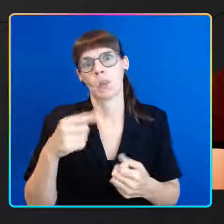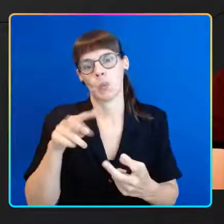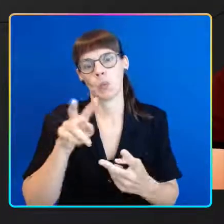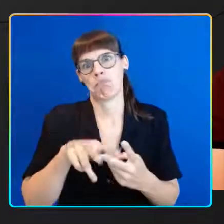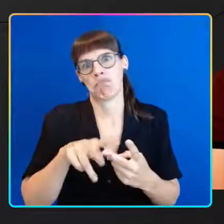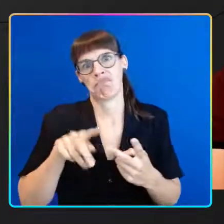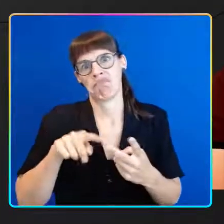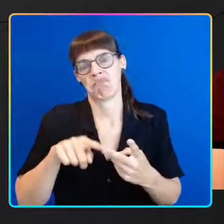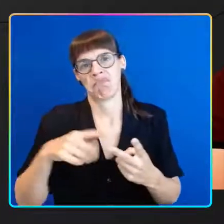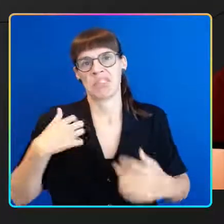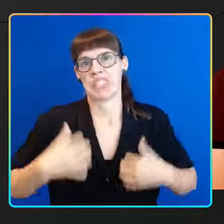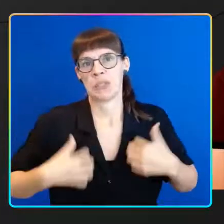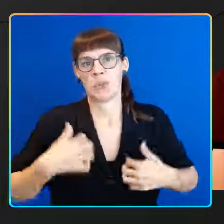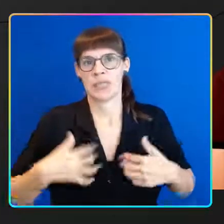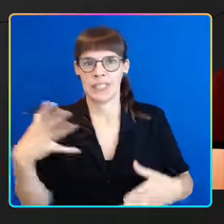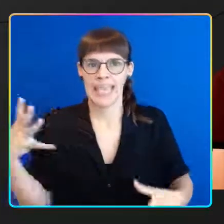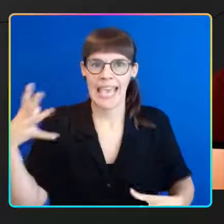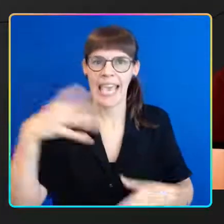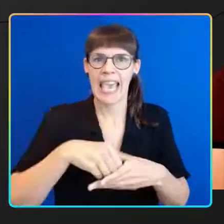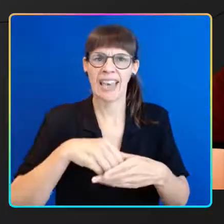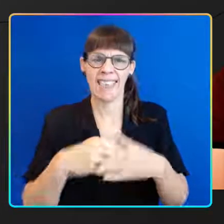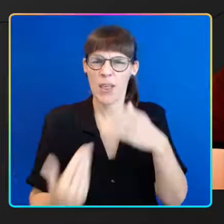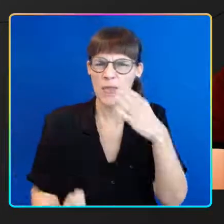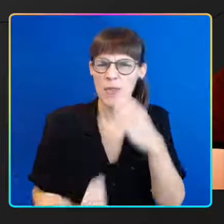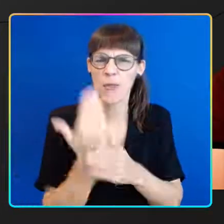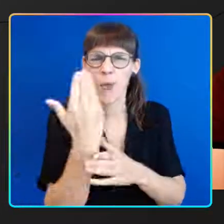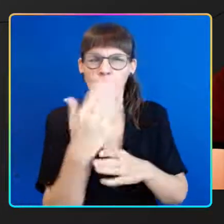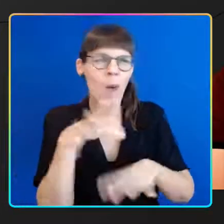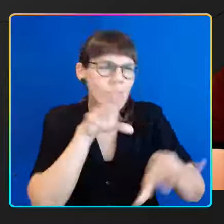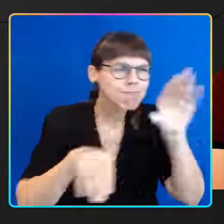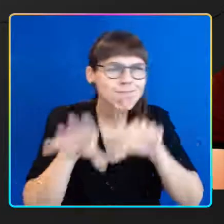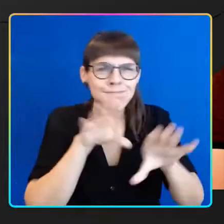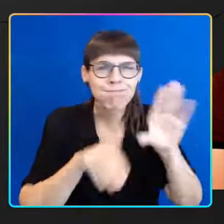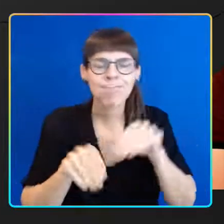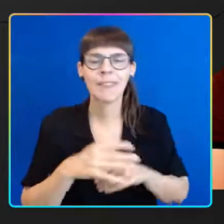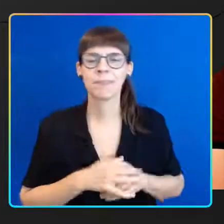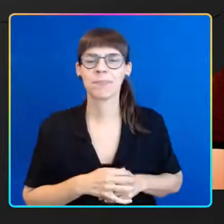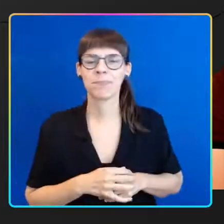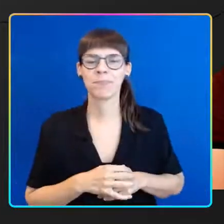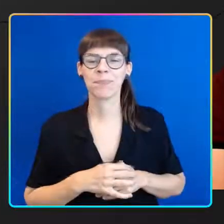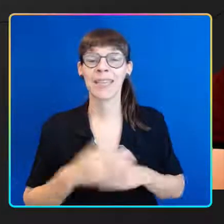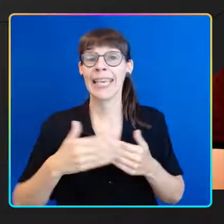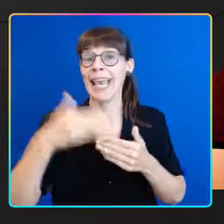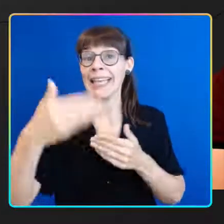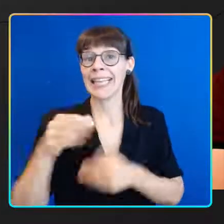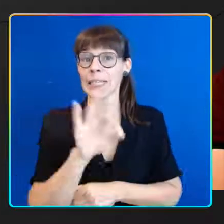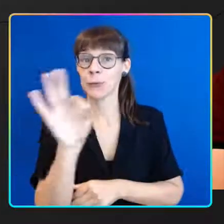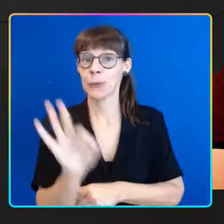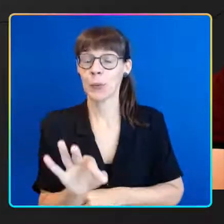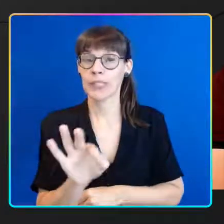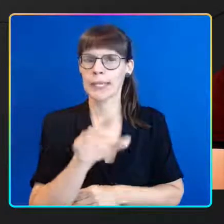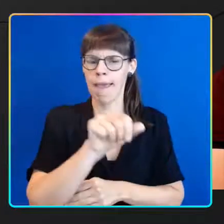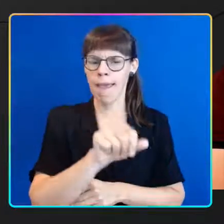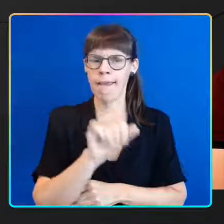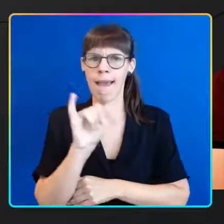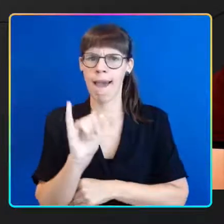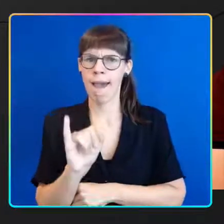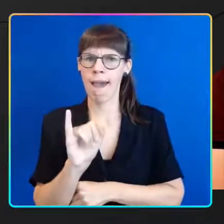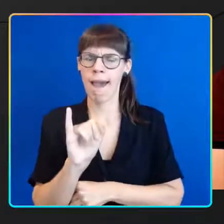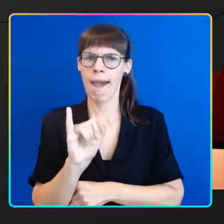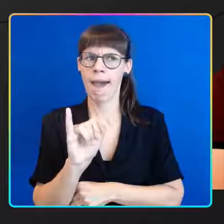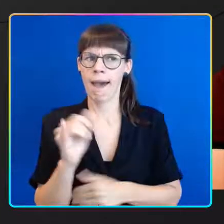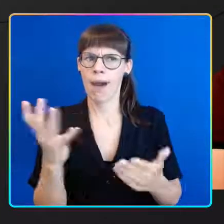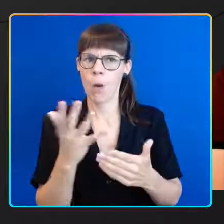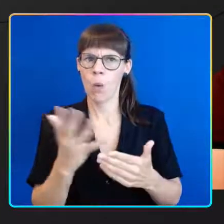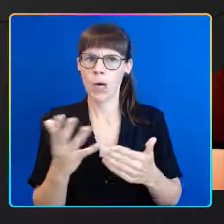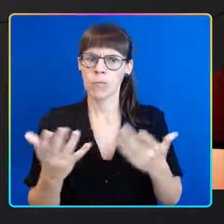on the cutting edge of. So next question, what area of AI is on your list